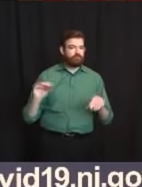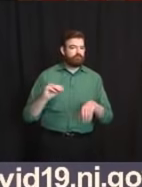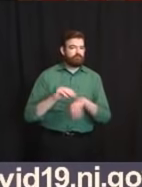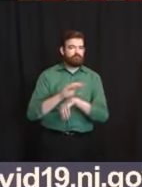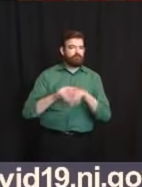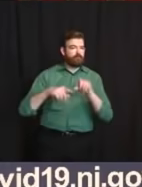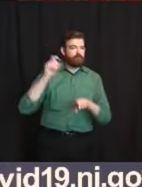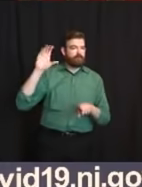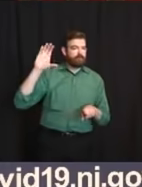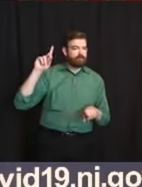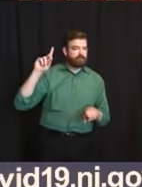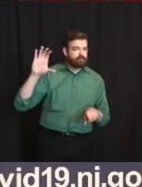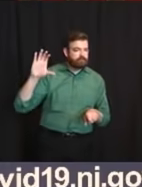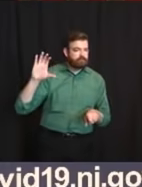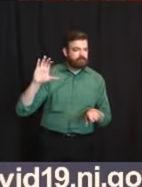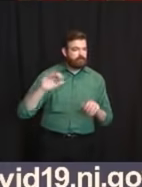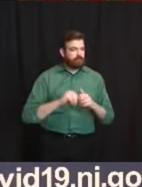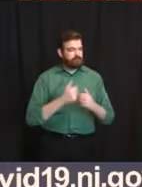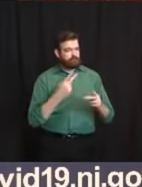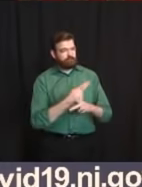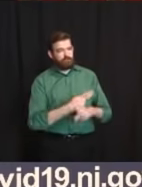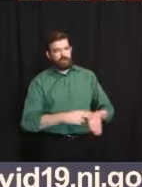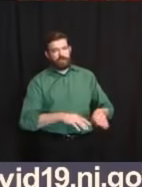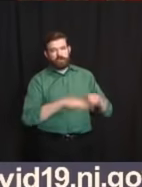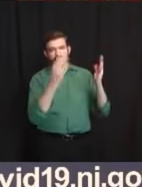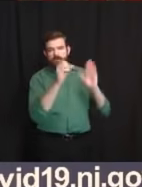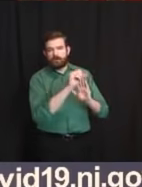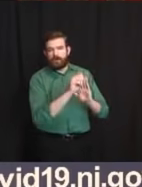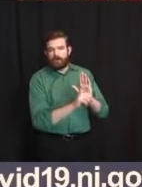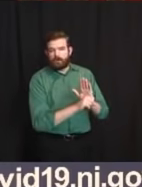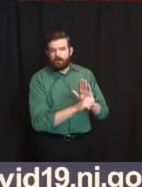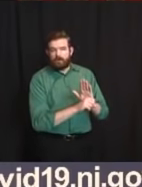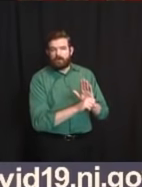for reopening that the State Commission and as a member of the Regional Commission.